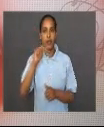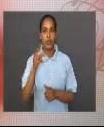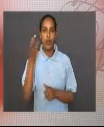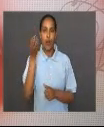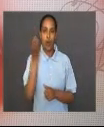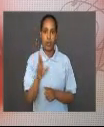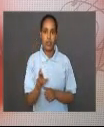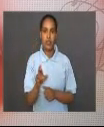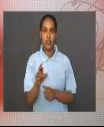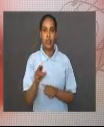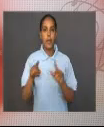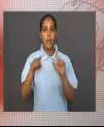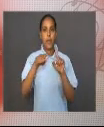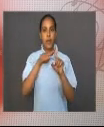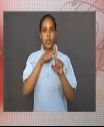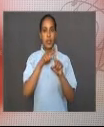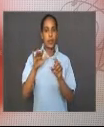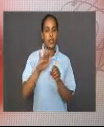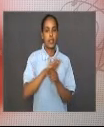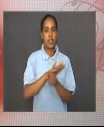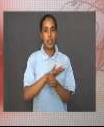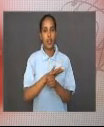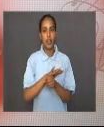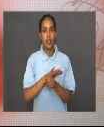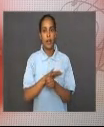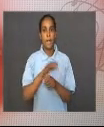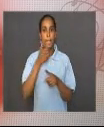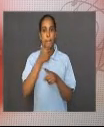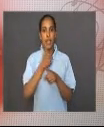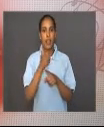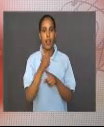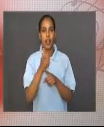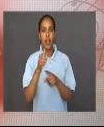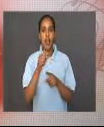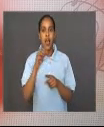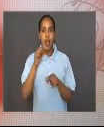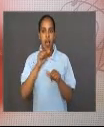or positively charged metal ions.